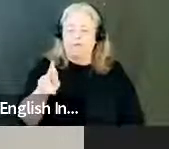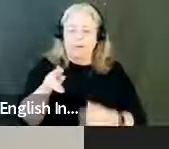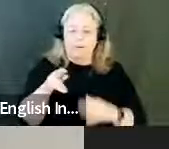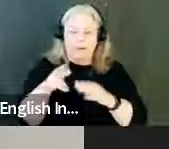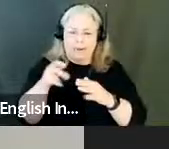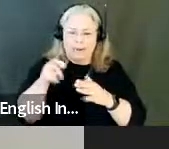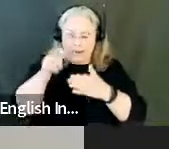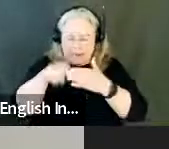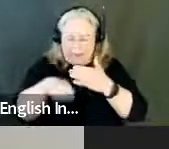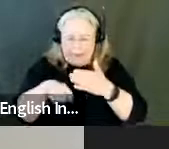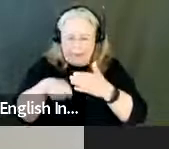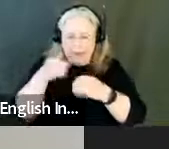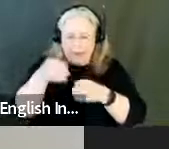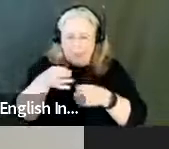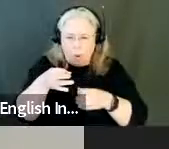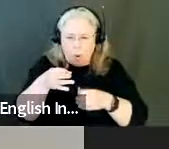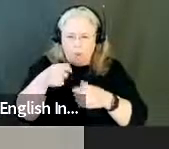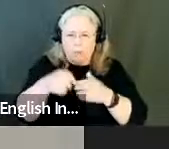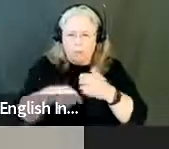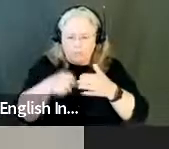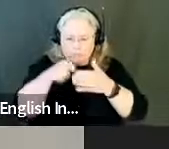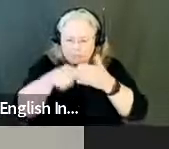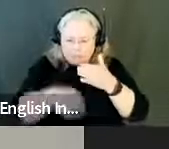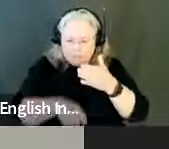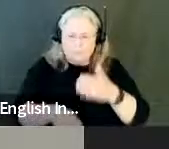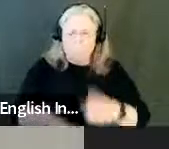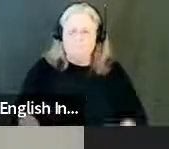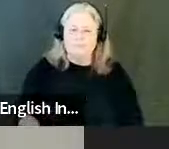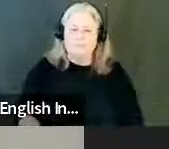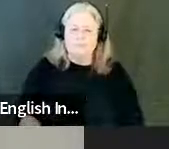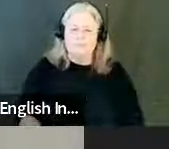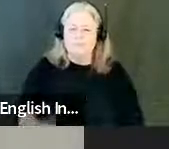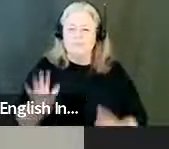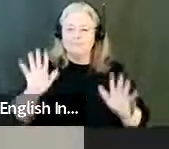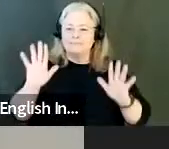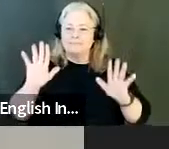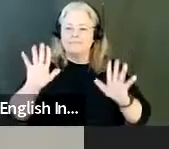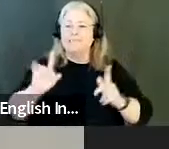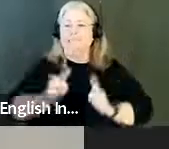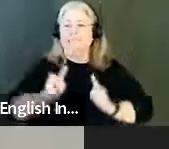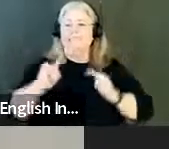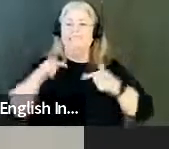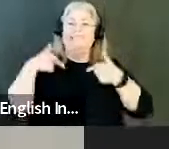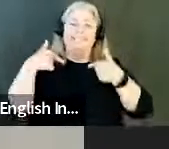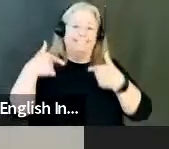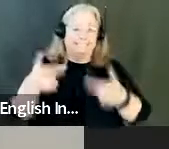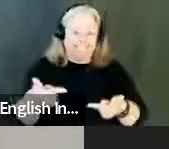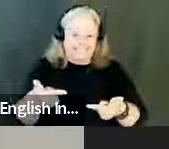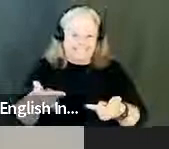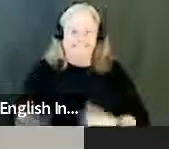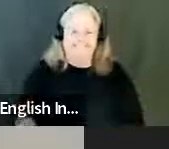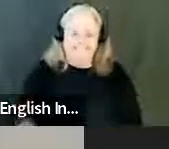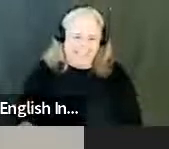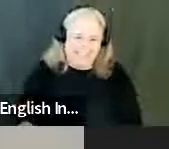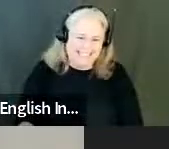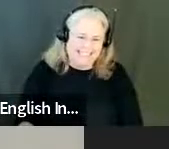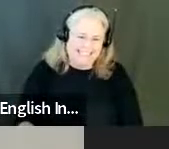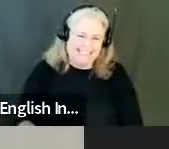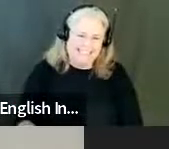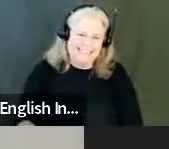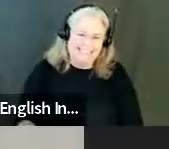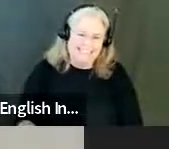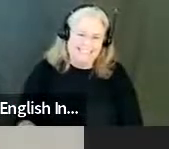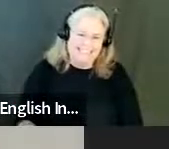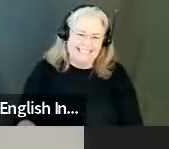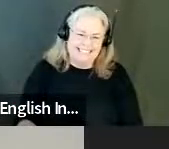right in that little hole there. And then I slide that all the way through. That